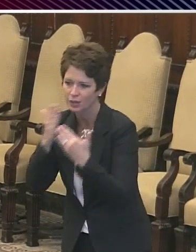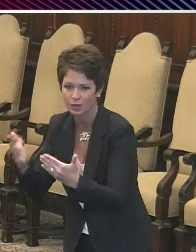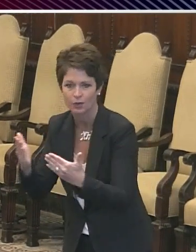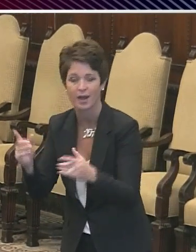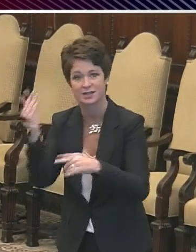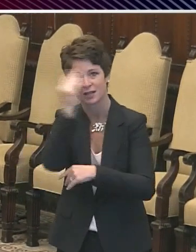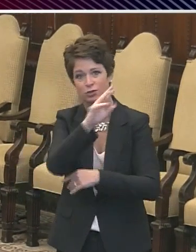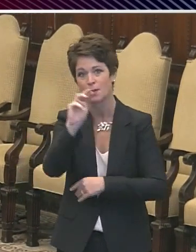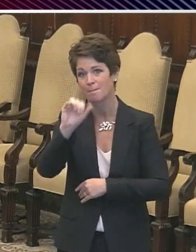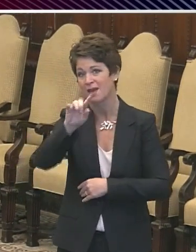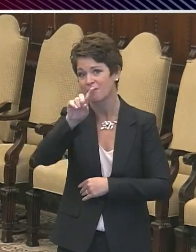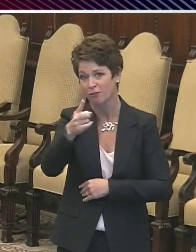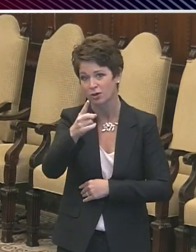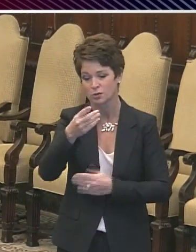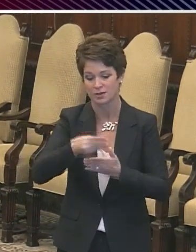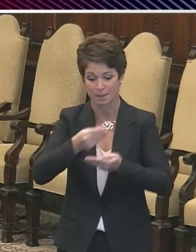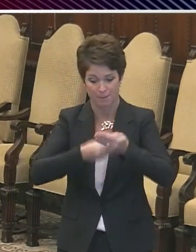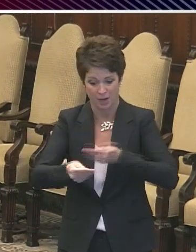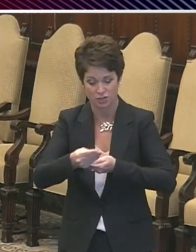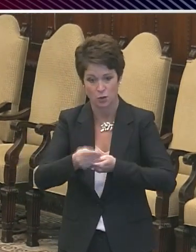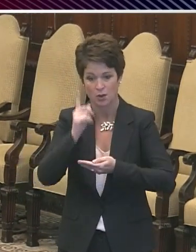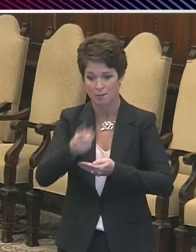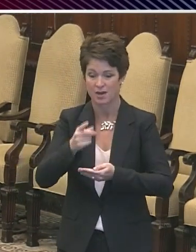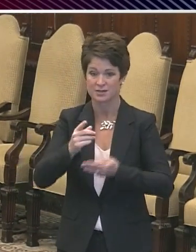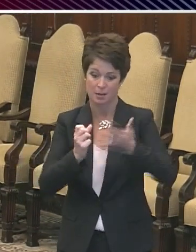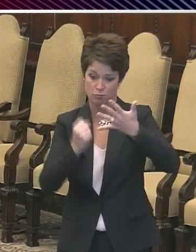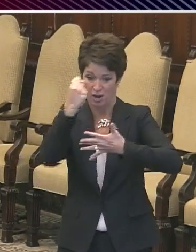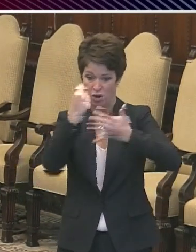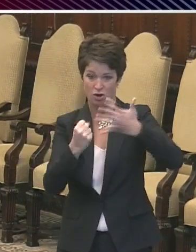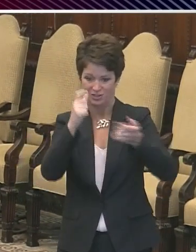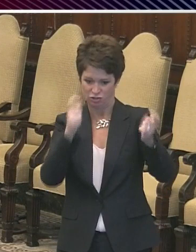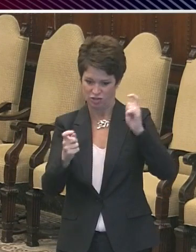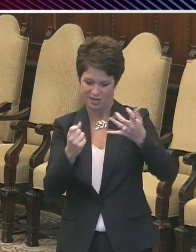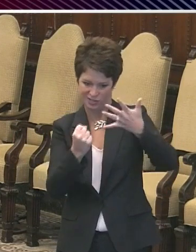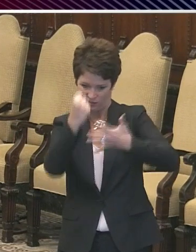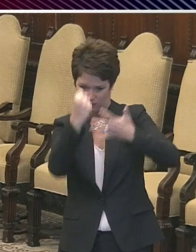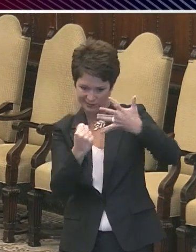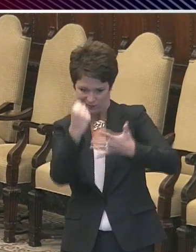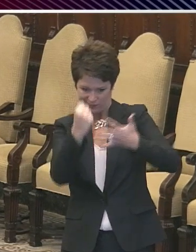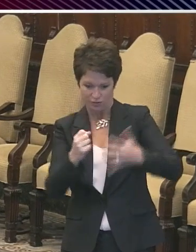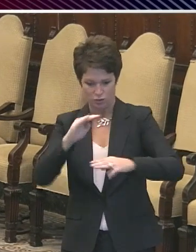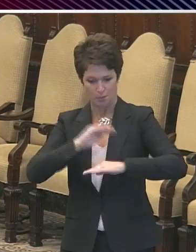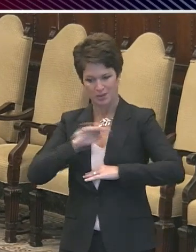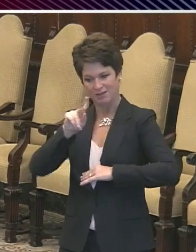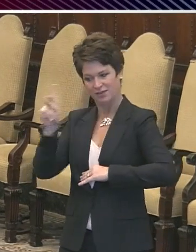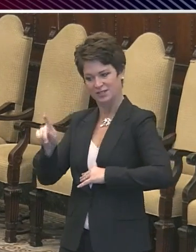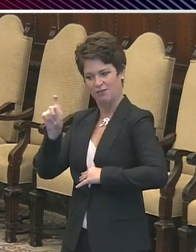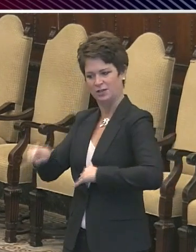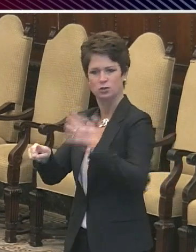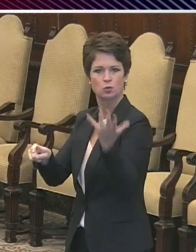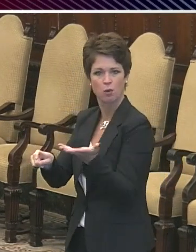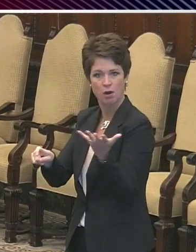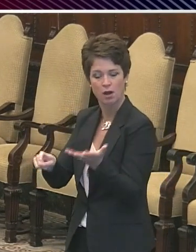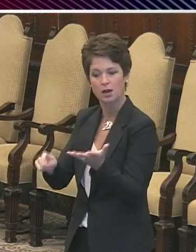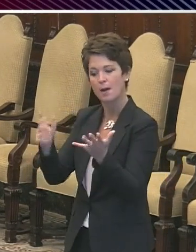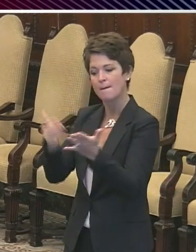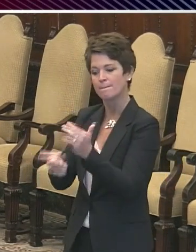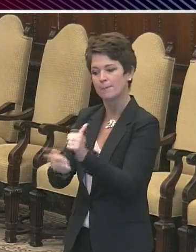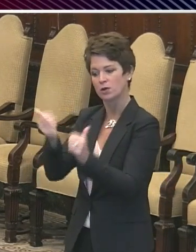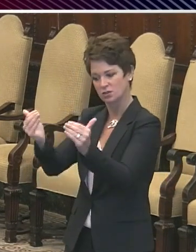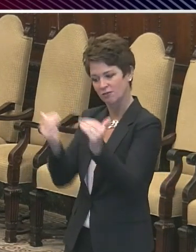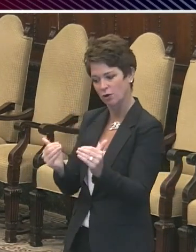on May 1st, when I delivered the budget, we must transform our priorities to best meet the needs of Philadelphians, particularly our most vulnerable